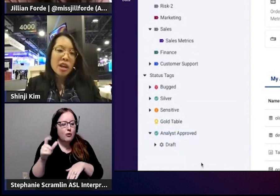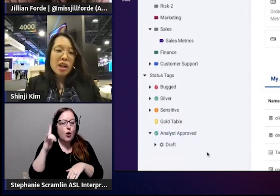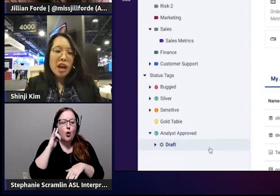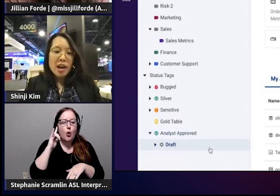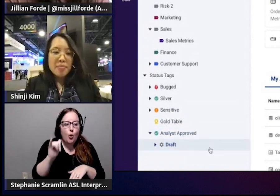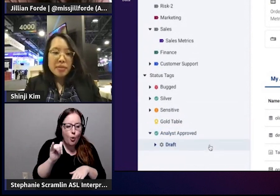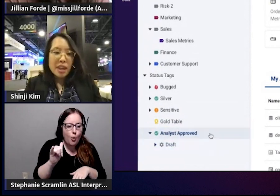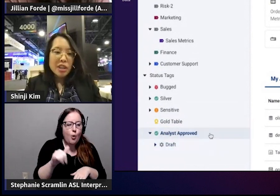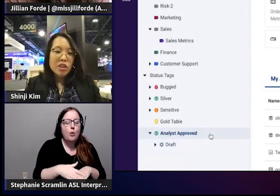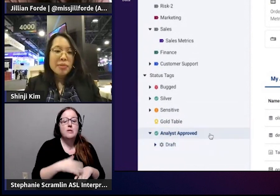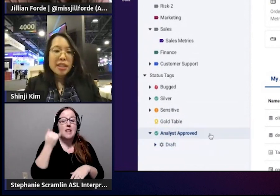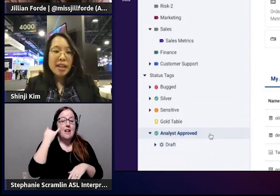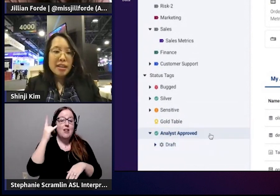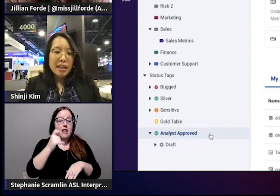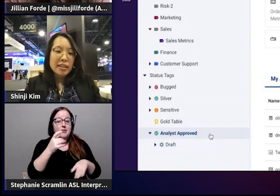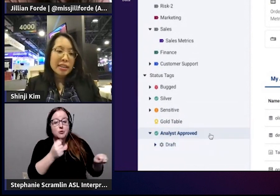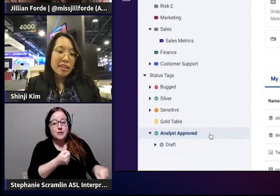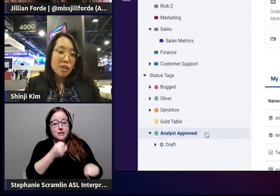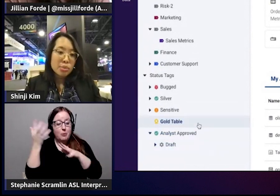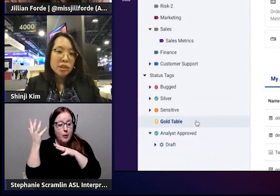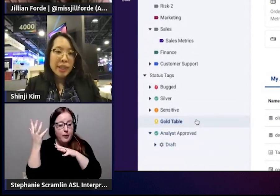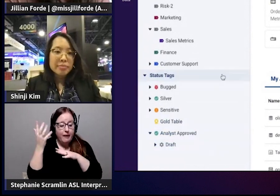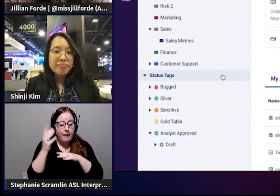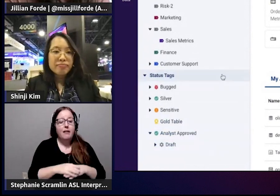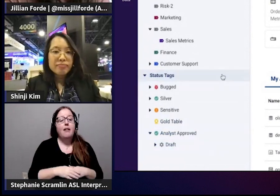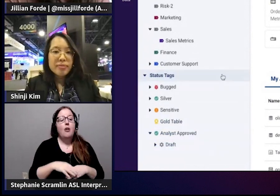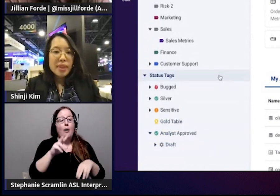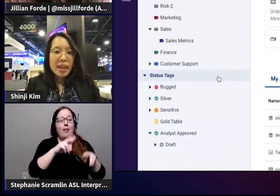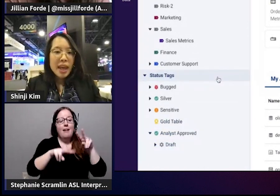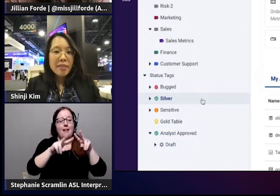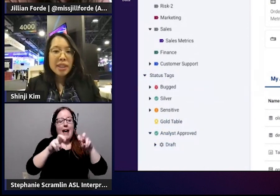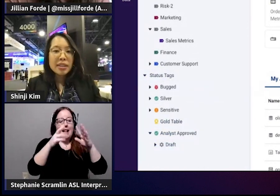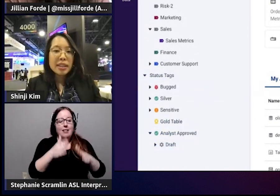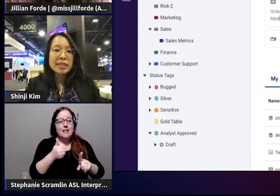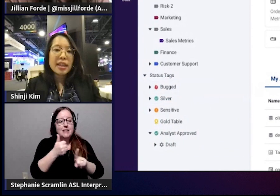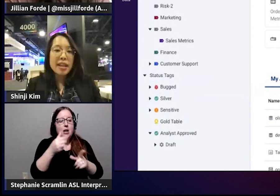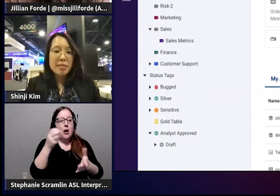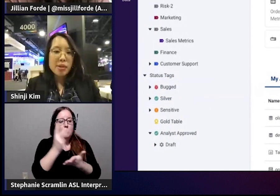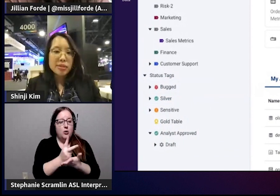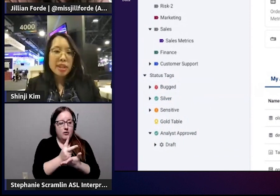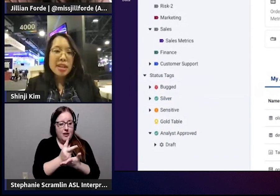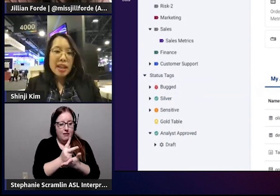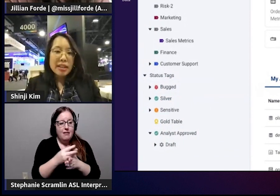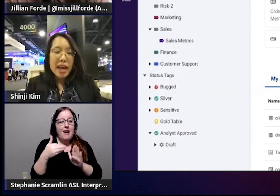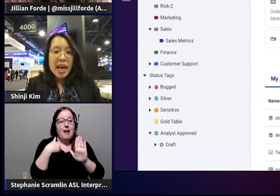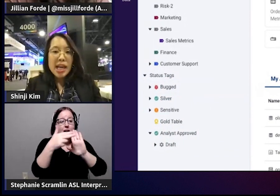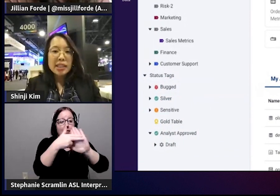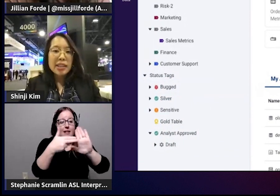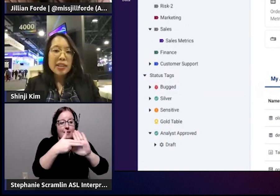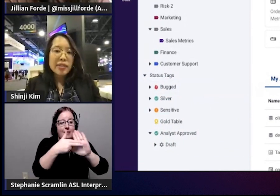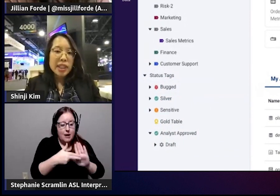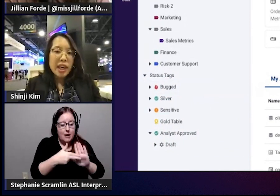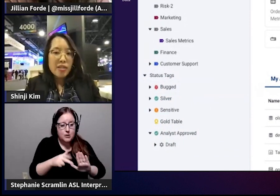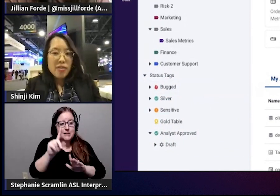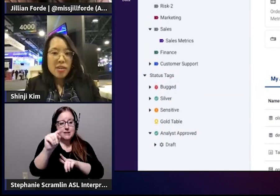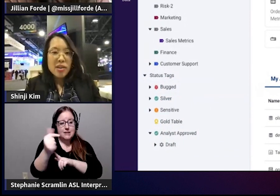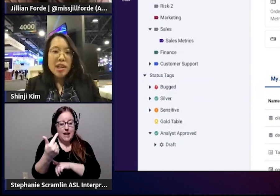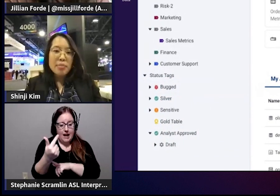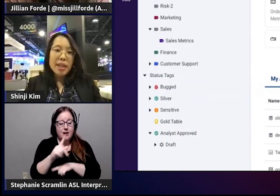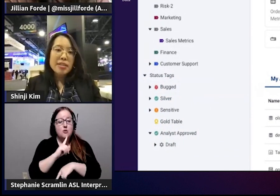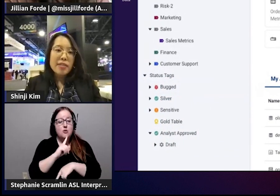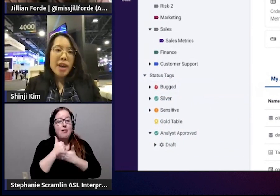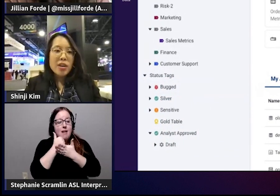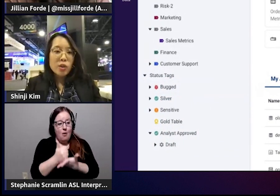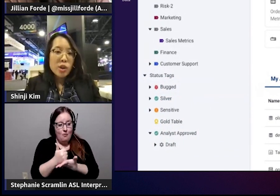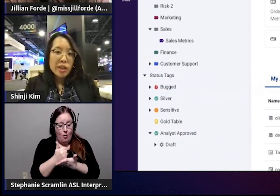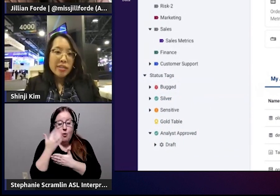or something that analysts are approving. Having these labels and tags are really helpful,